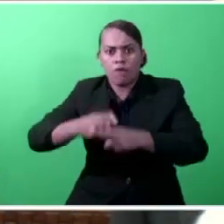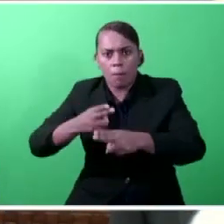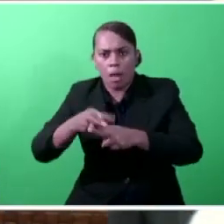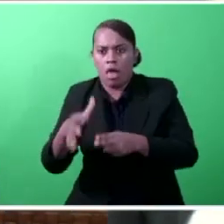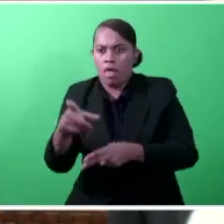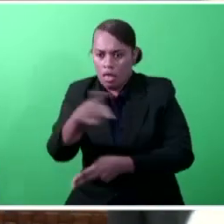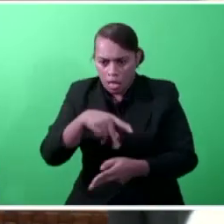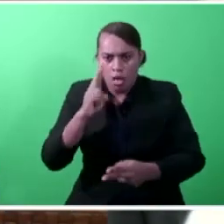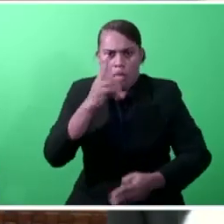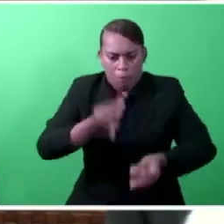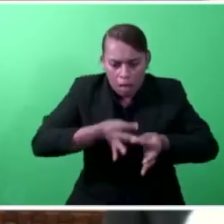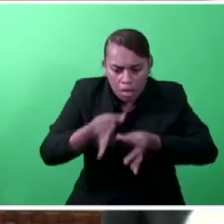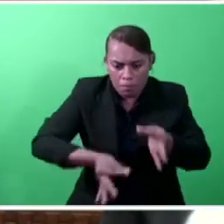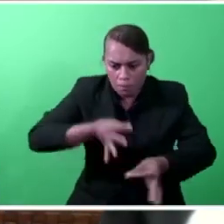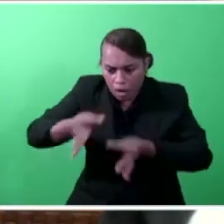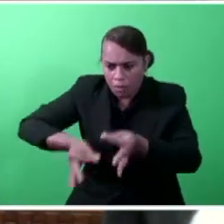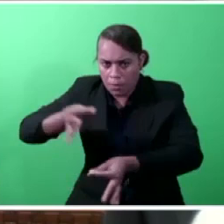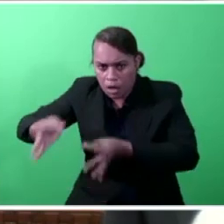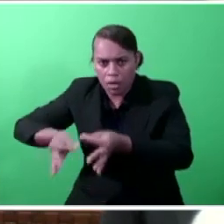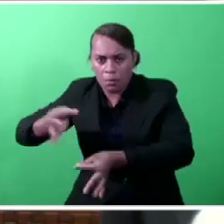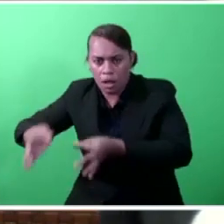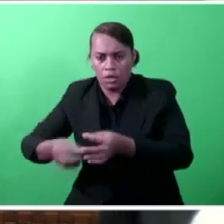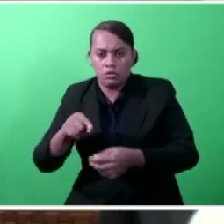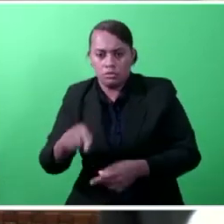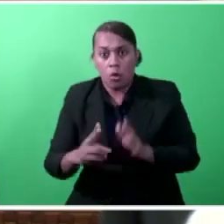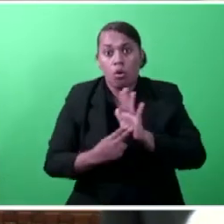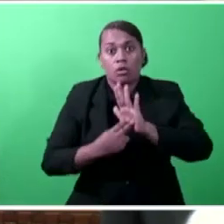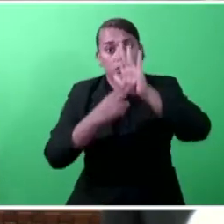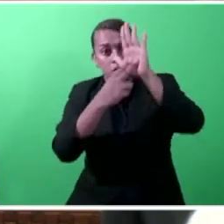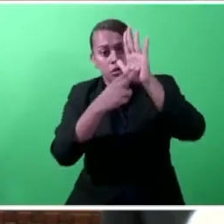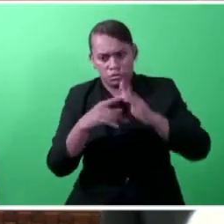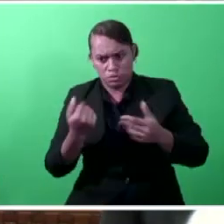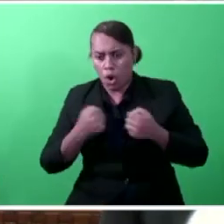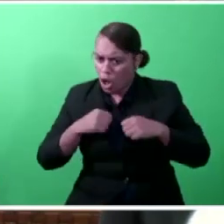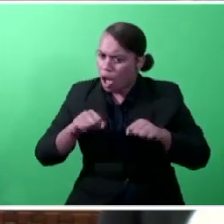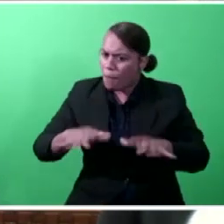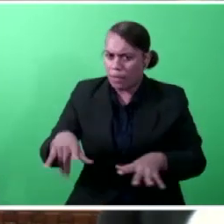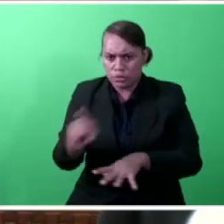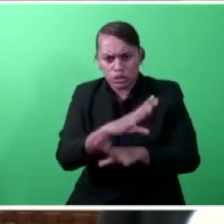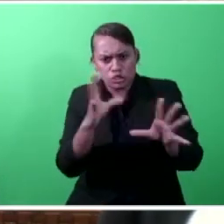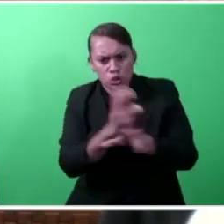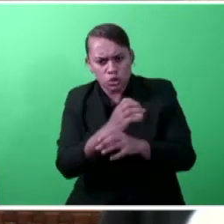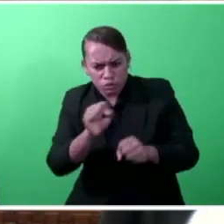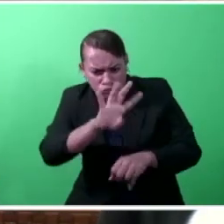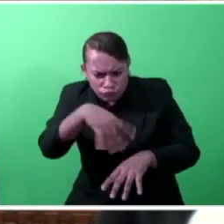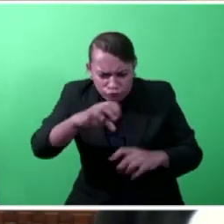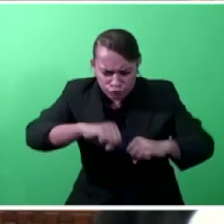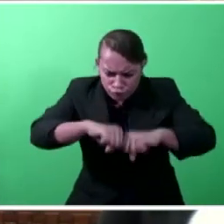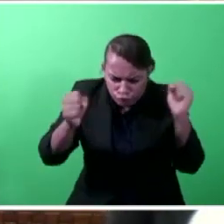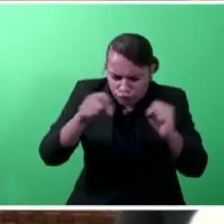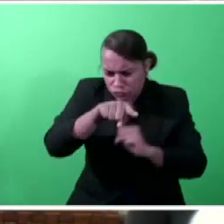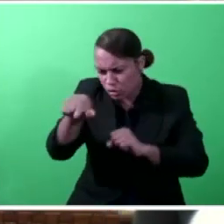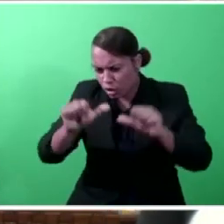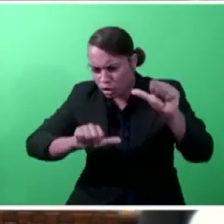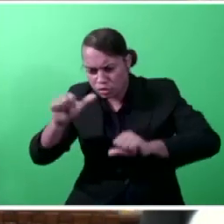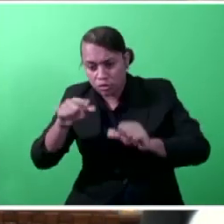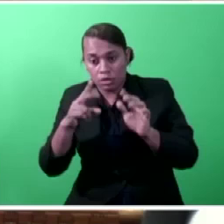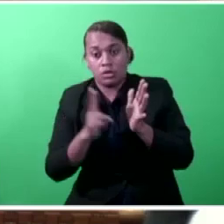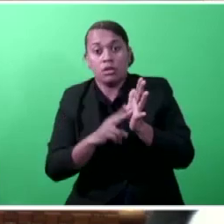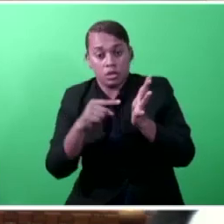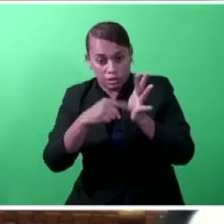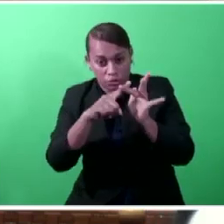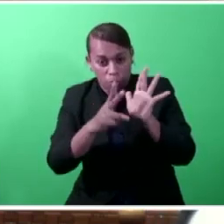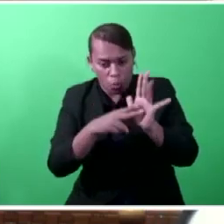replant. The Northern Division has completed its damage assessment for Tropical Cyclone Tino, and the total damage